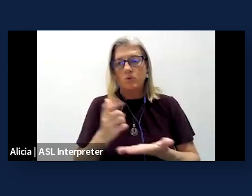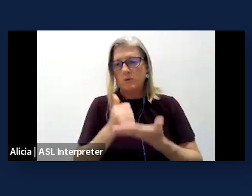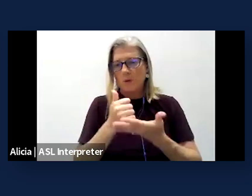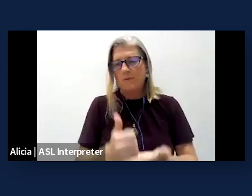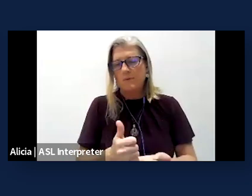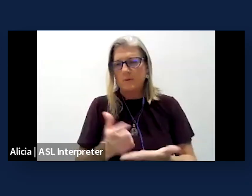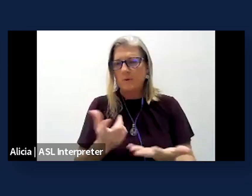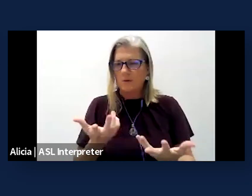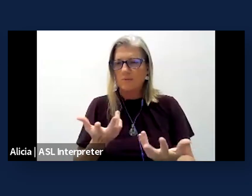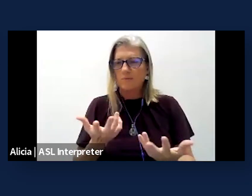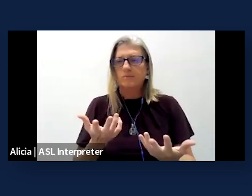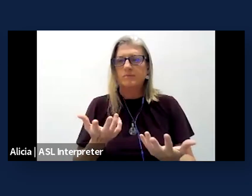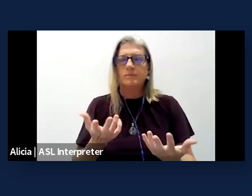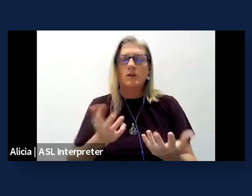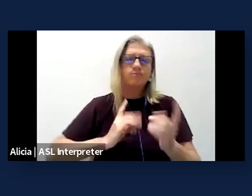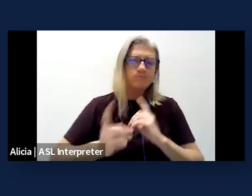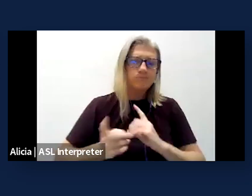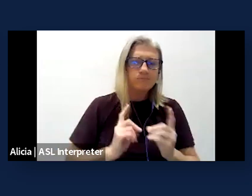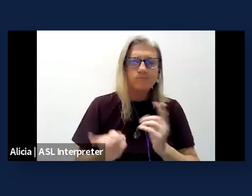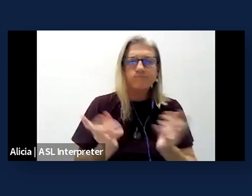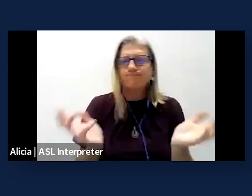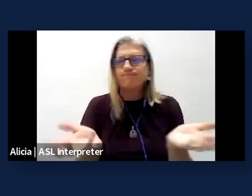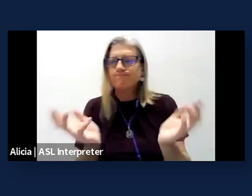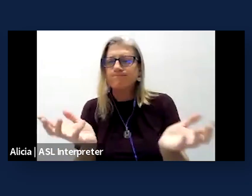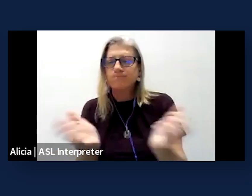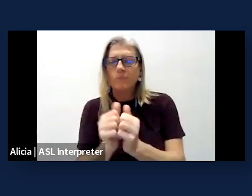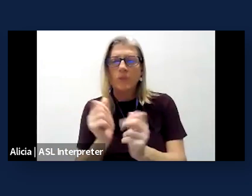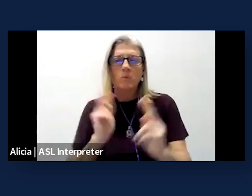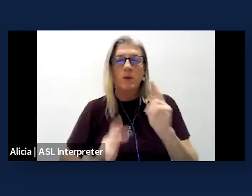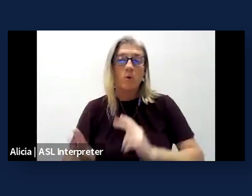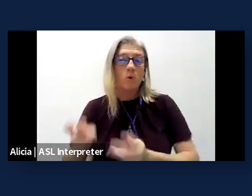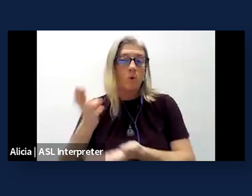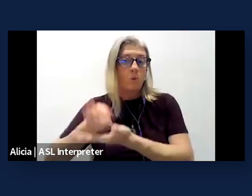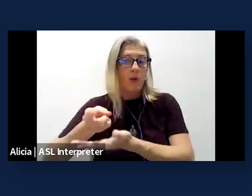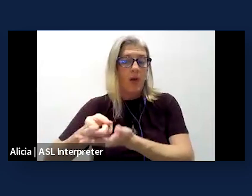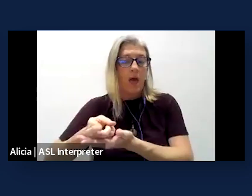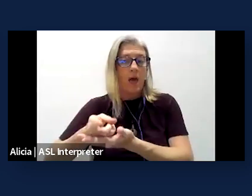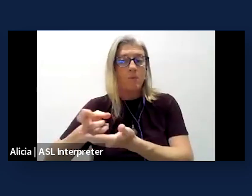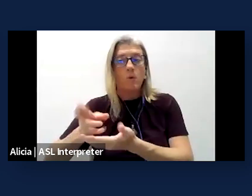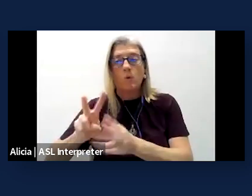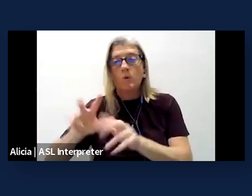talk to, whether during rehab or during a longer stay at the VA.